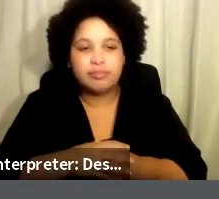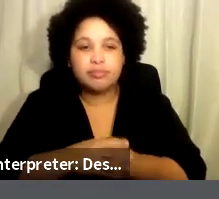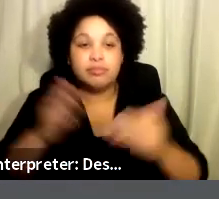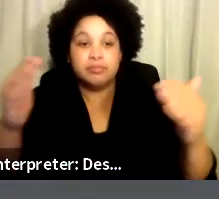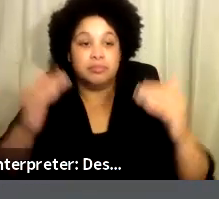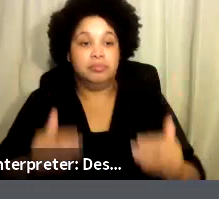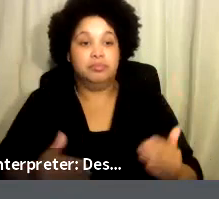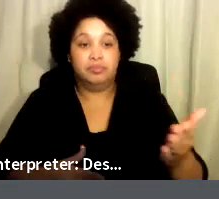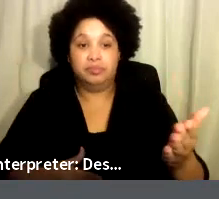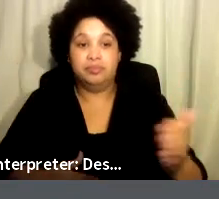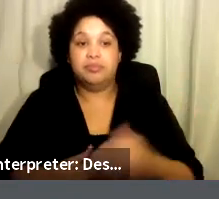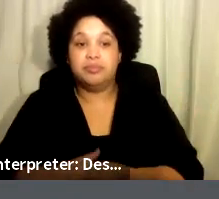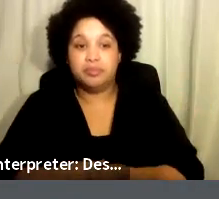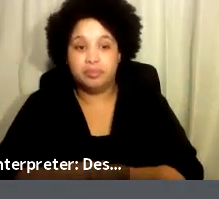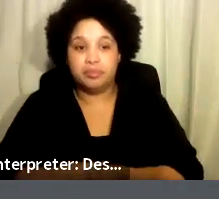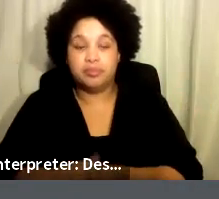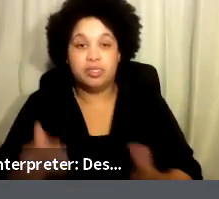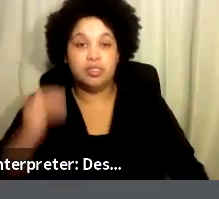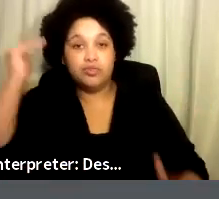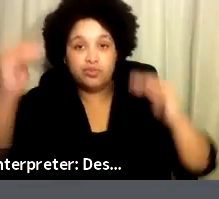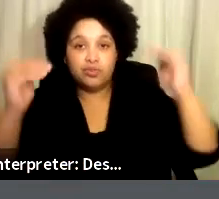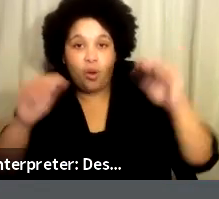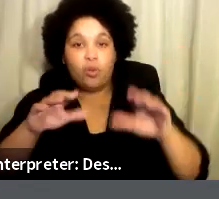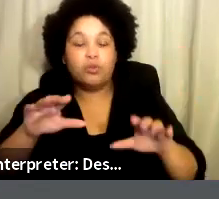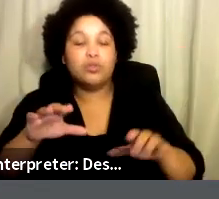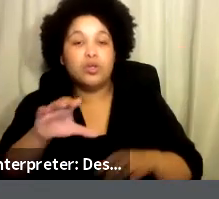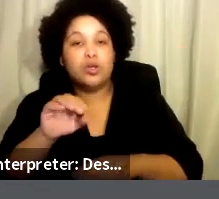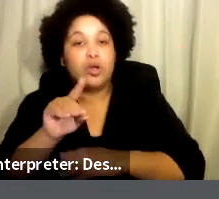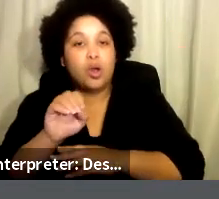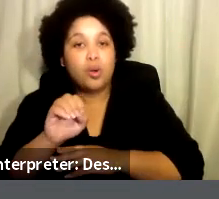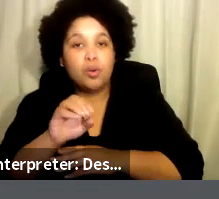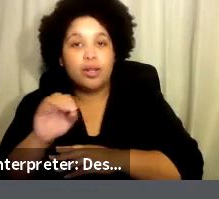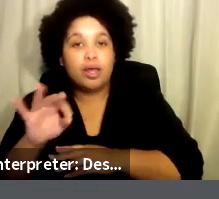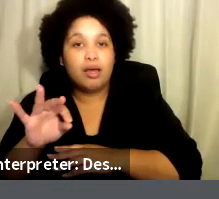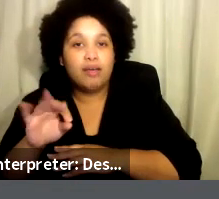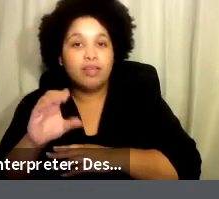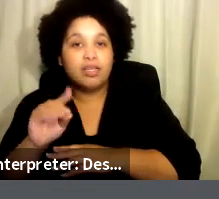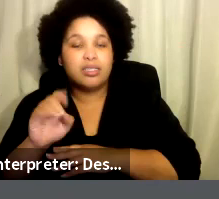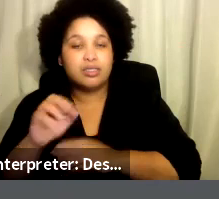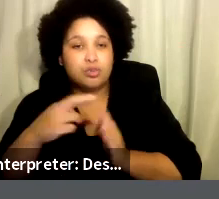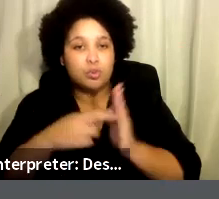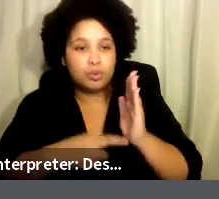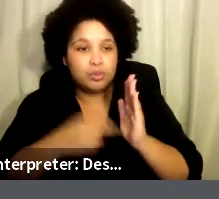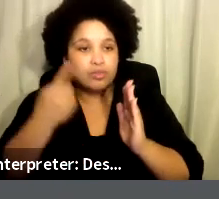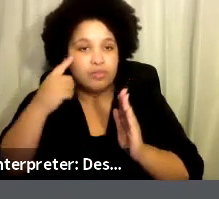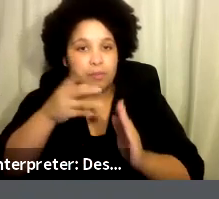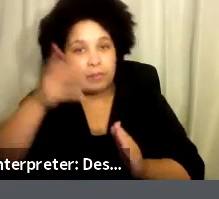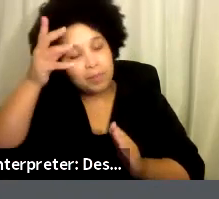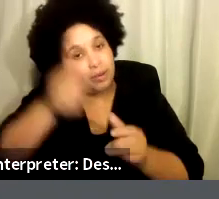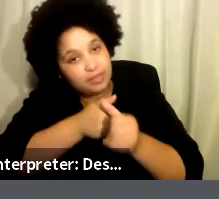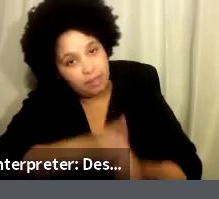this is our adult code of conduct, which is our rules that we need parents to